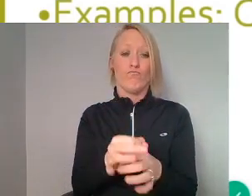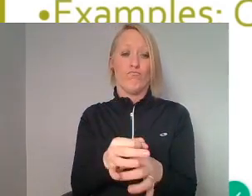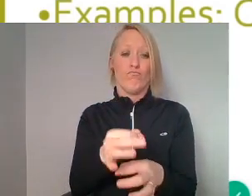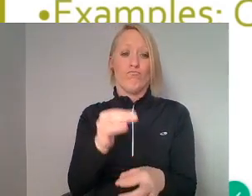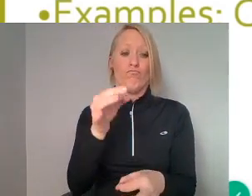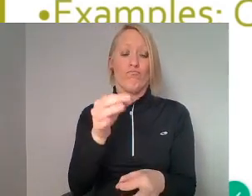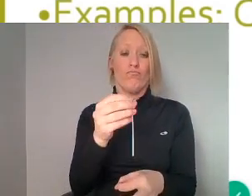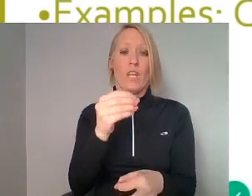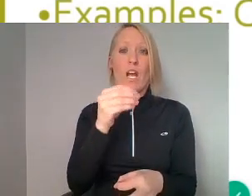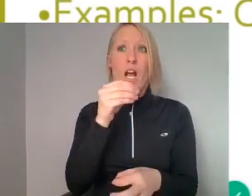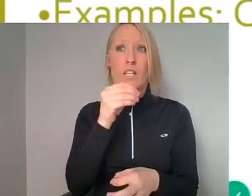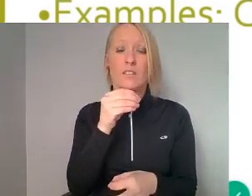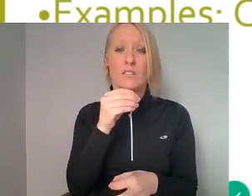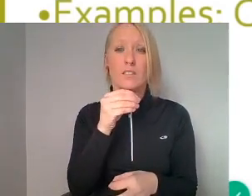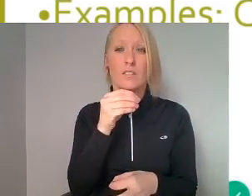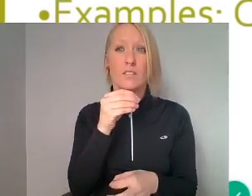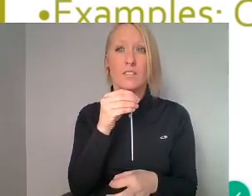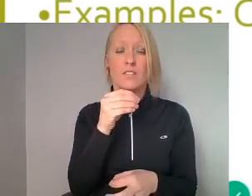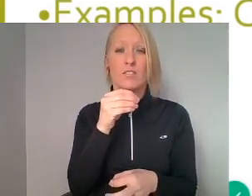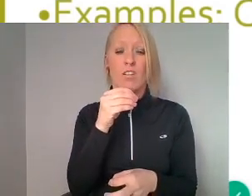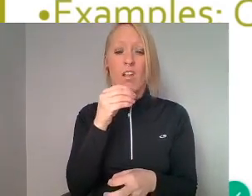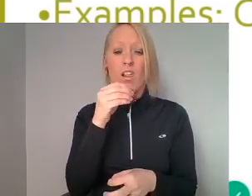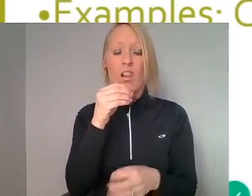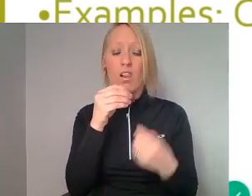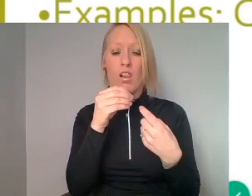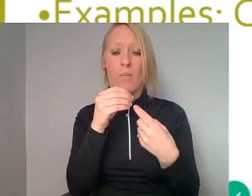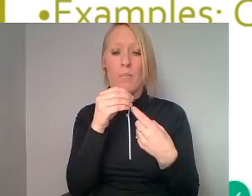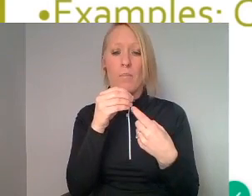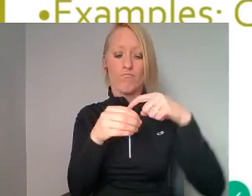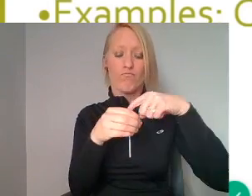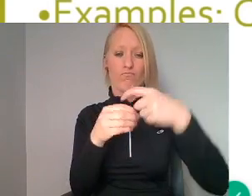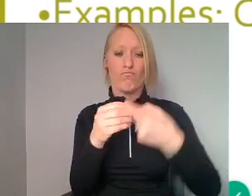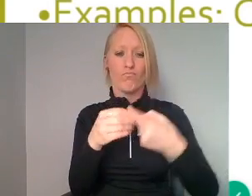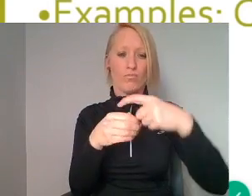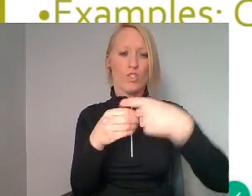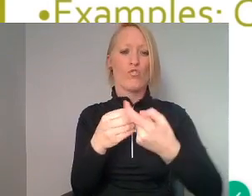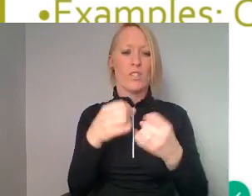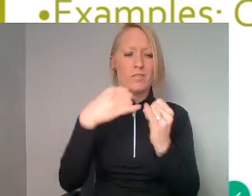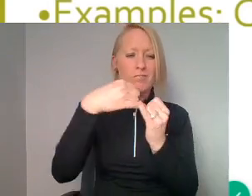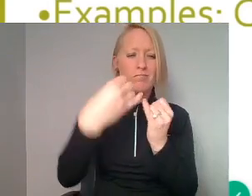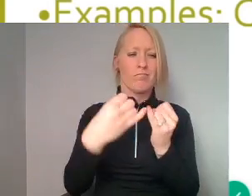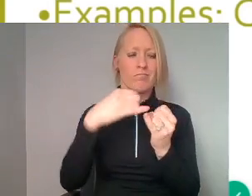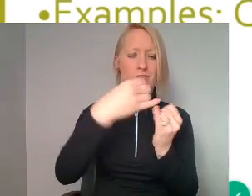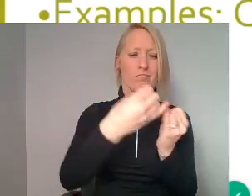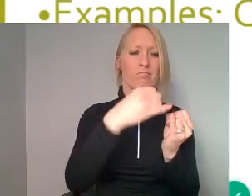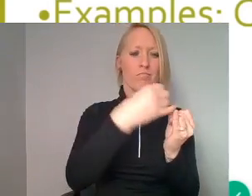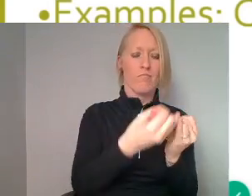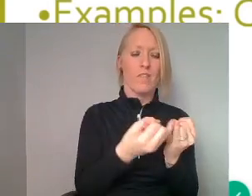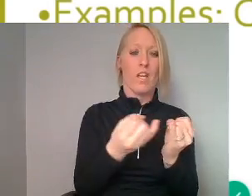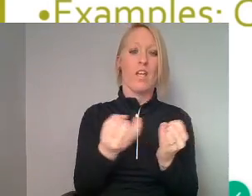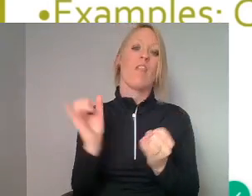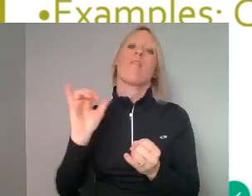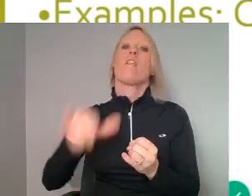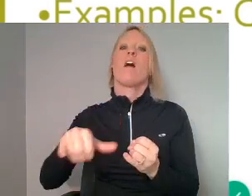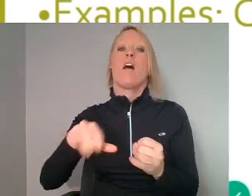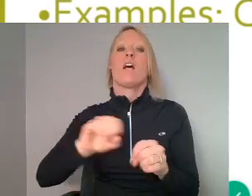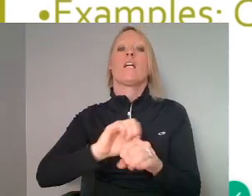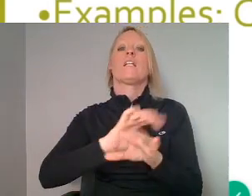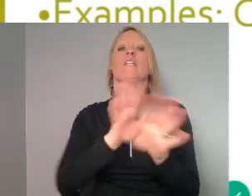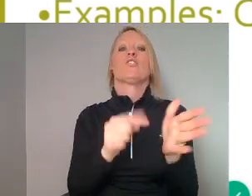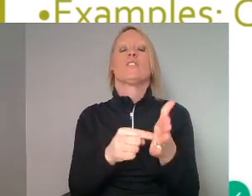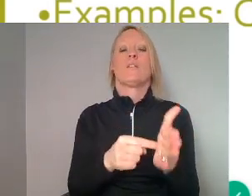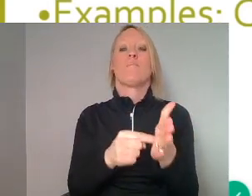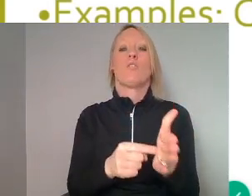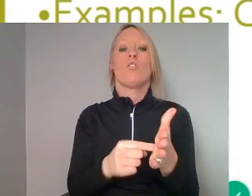strings that come across, like when you bite into it, those strings are left behind? That is a clear example of plant fiber. When we chew up